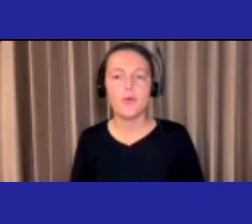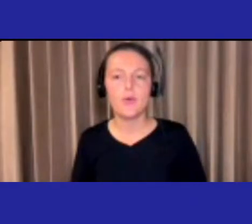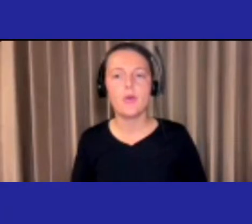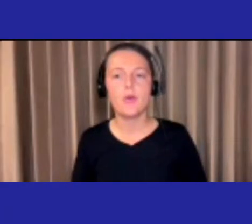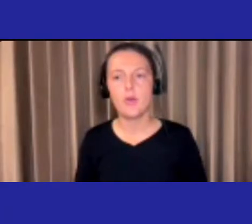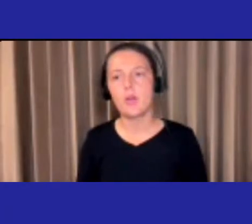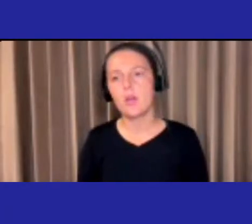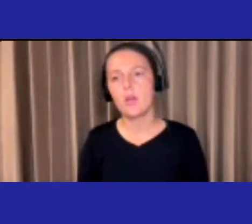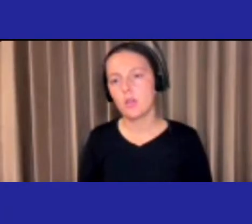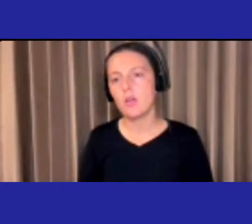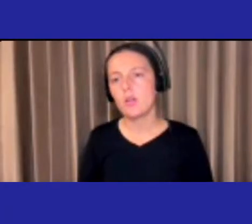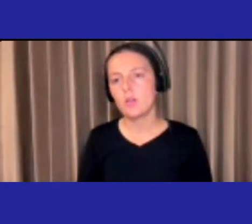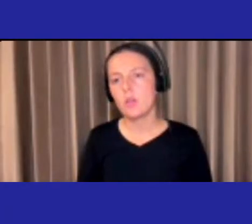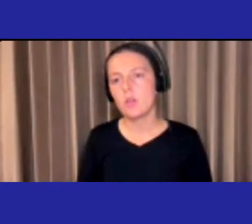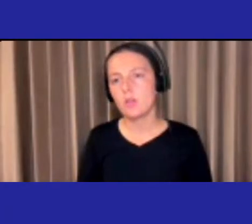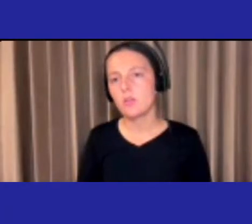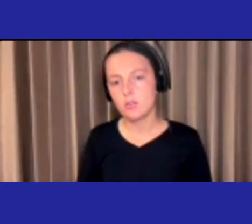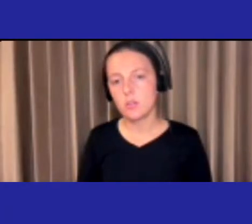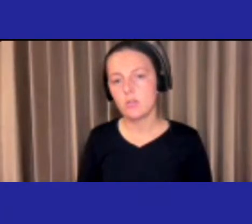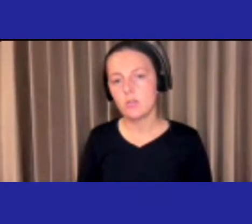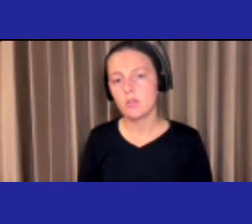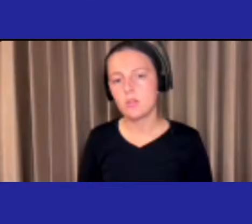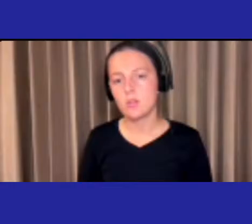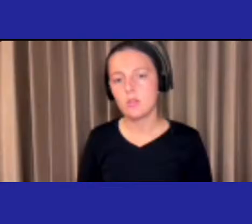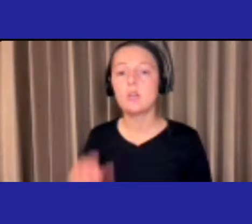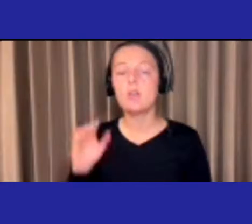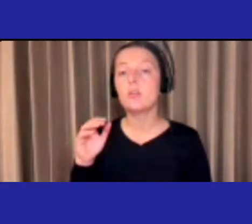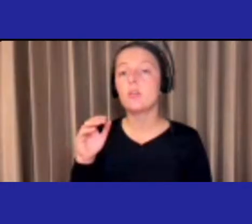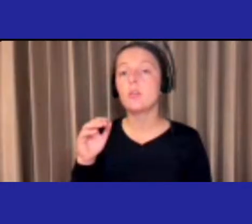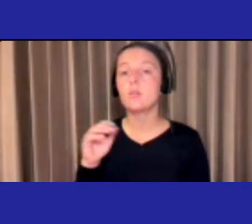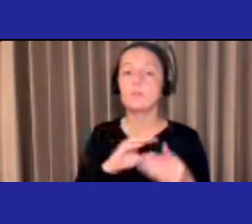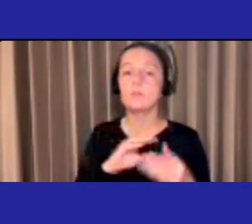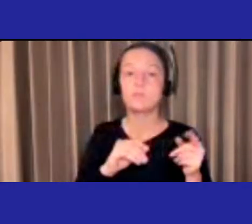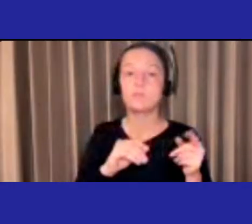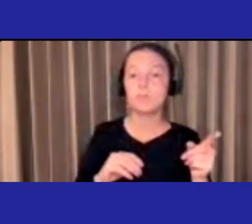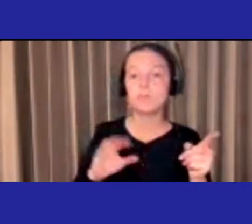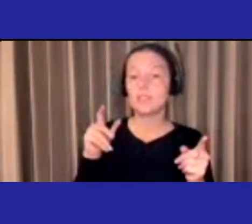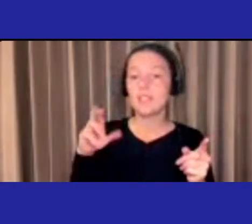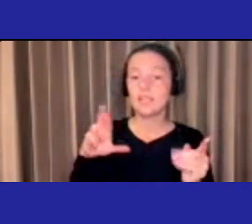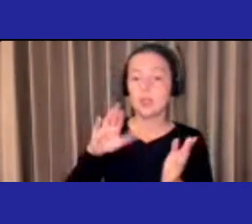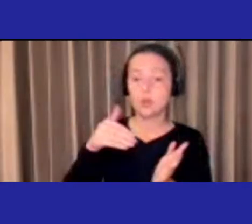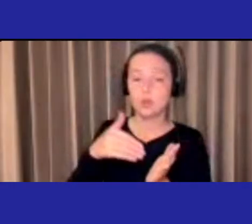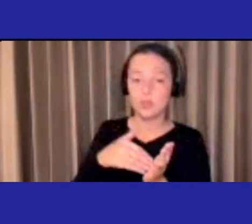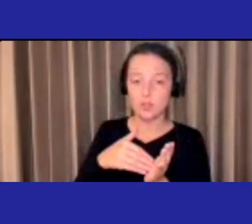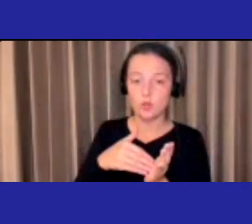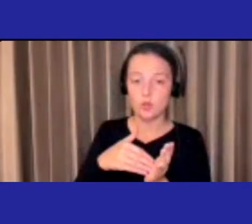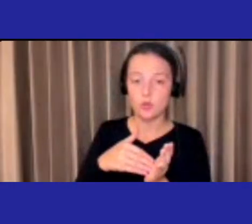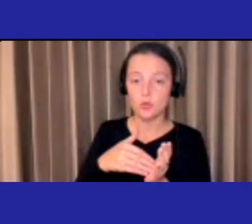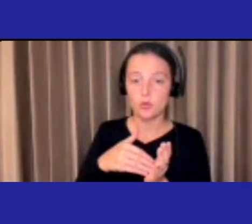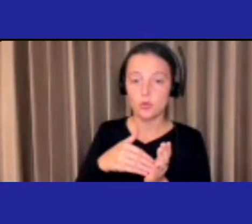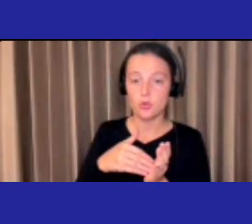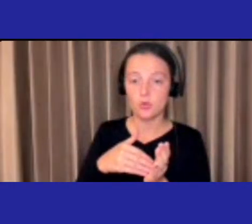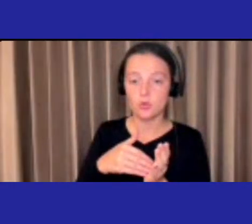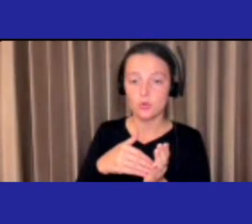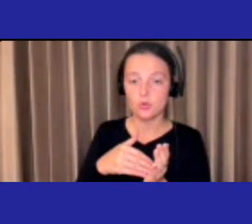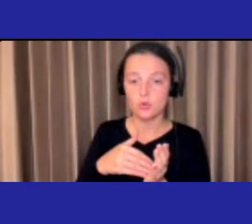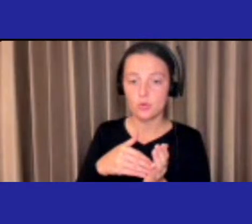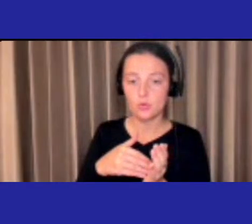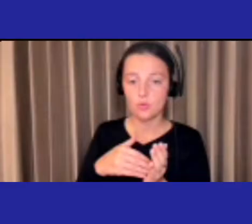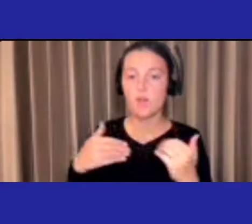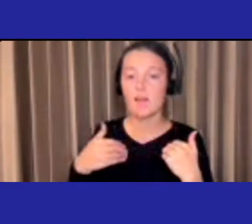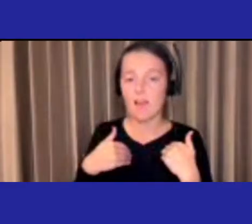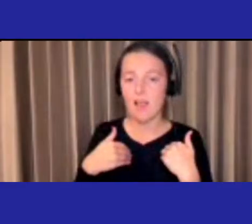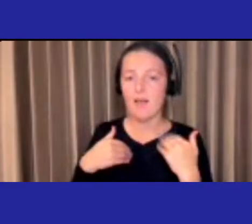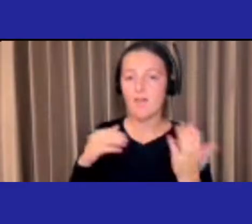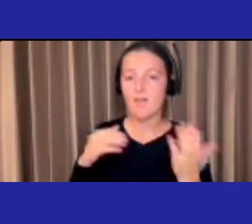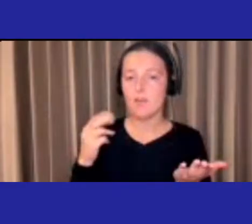cancer center is, they have their hematologist there, but they're part of the cancer center. So you'll see a few patients being